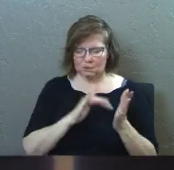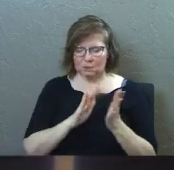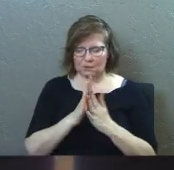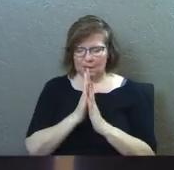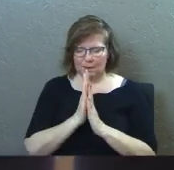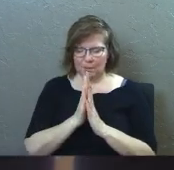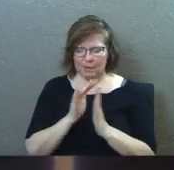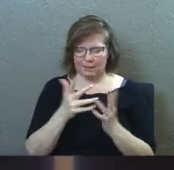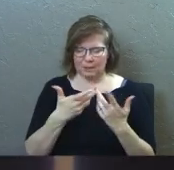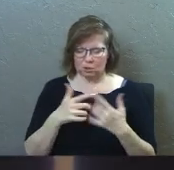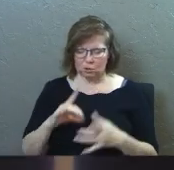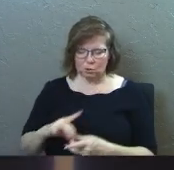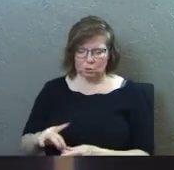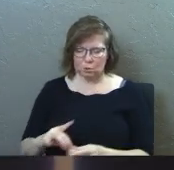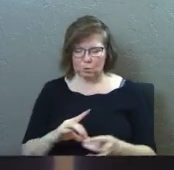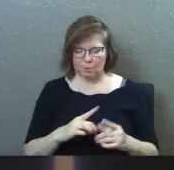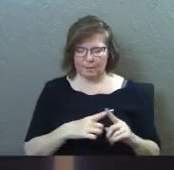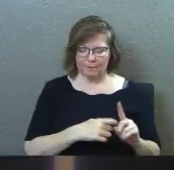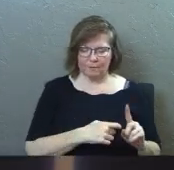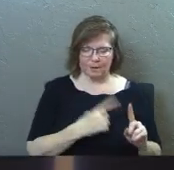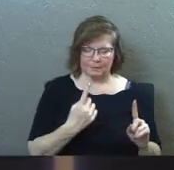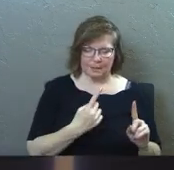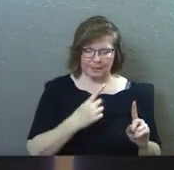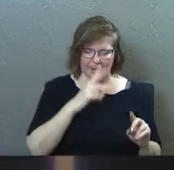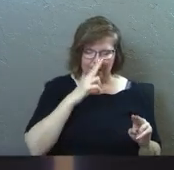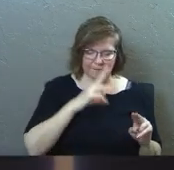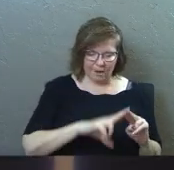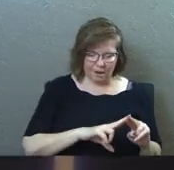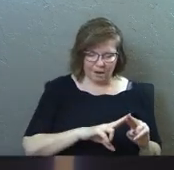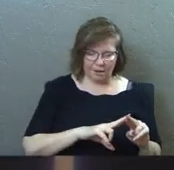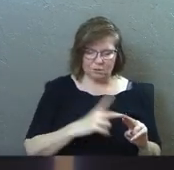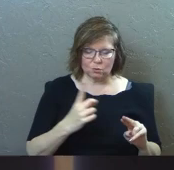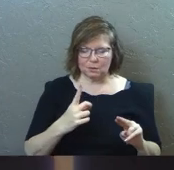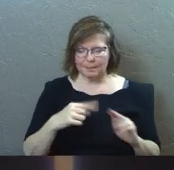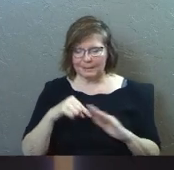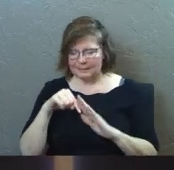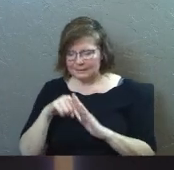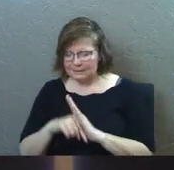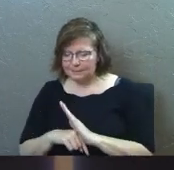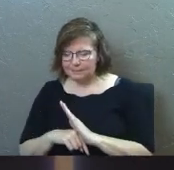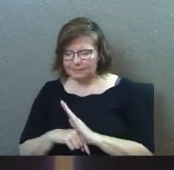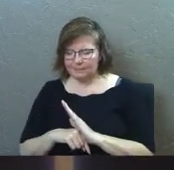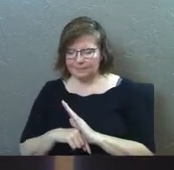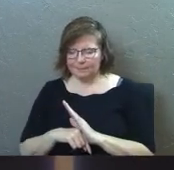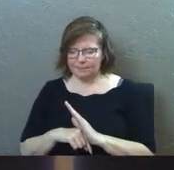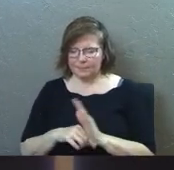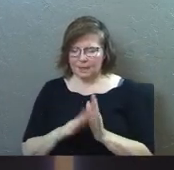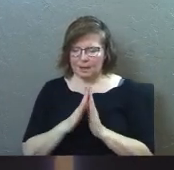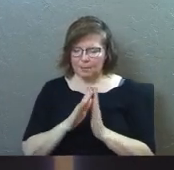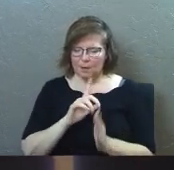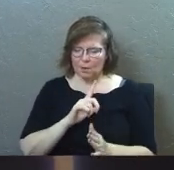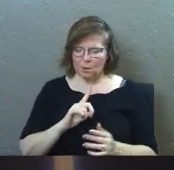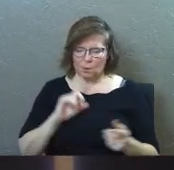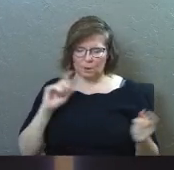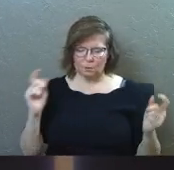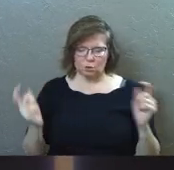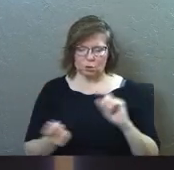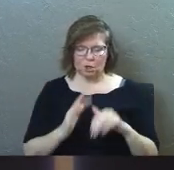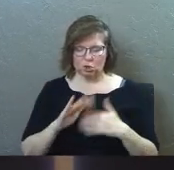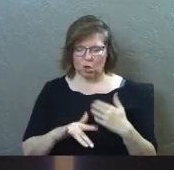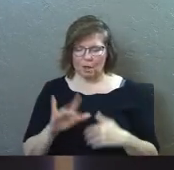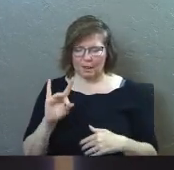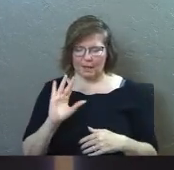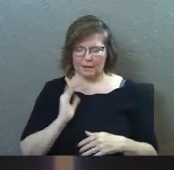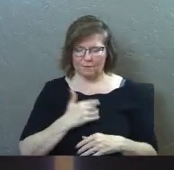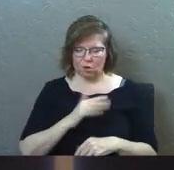Jesus, I pray that this unity would go from something fun to something deep. I pray, Lord, it would change all 8 of